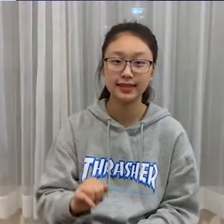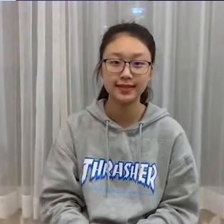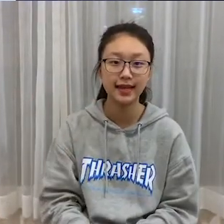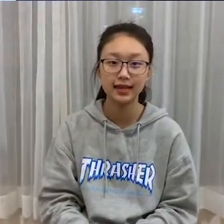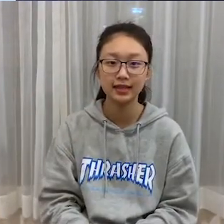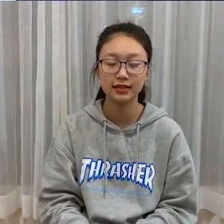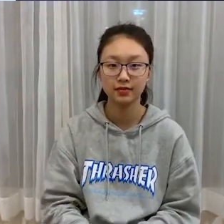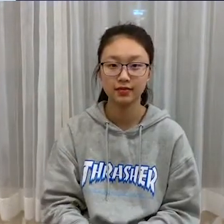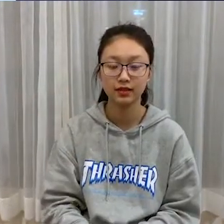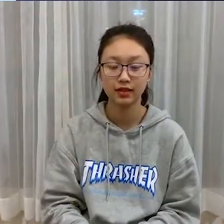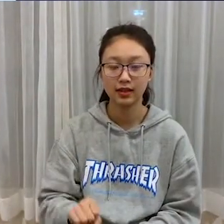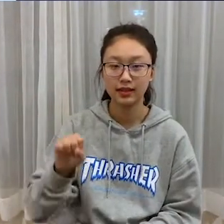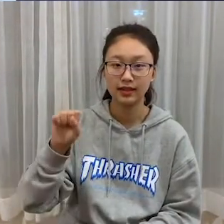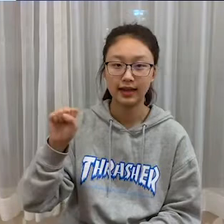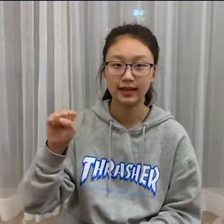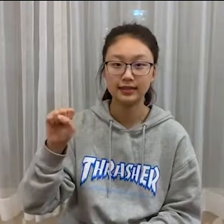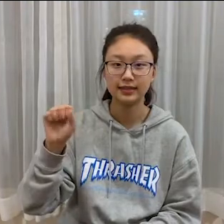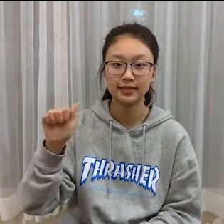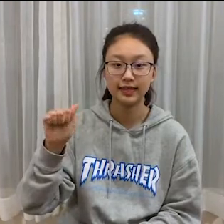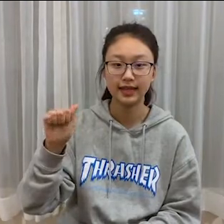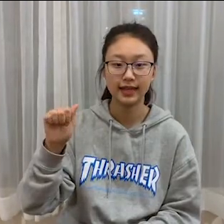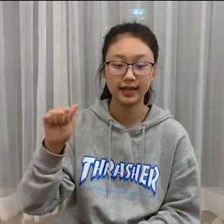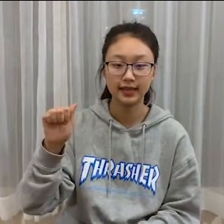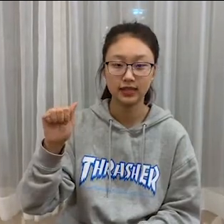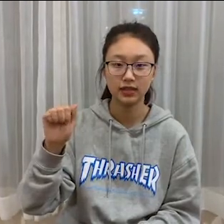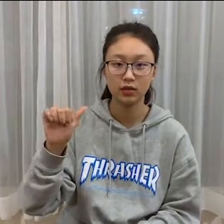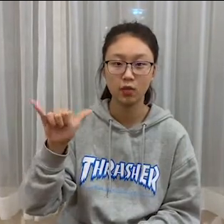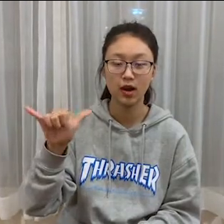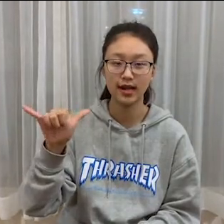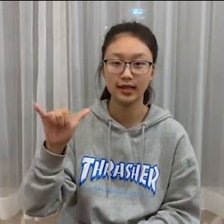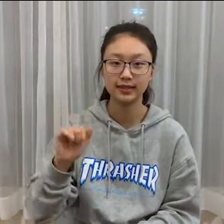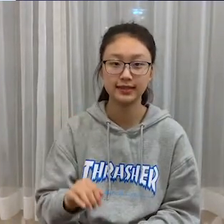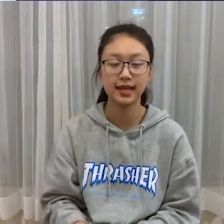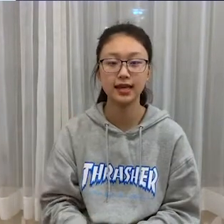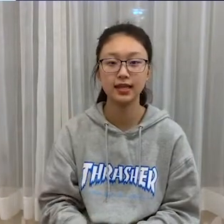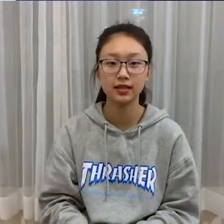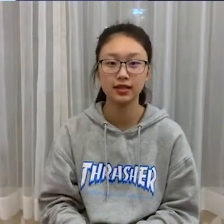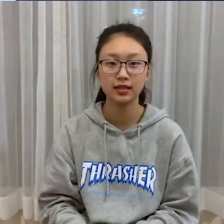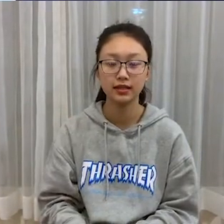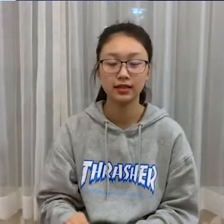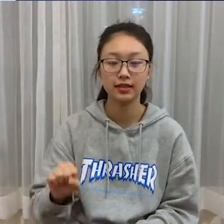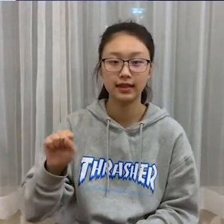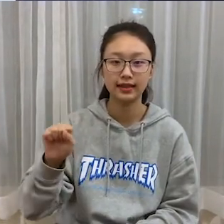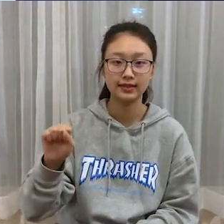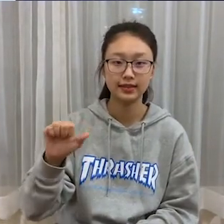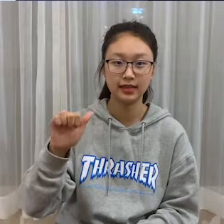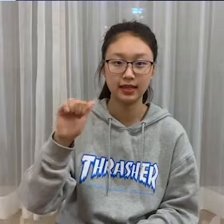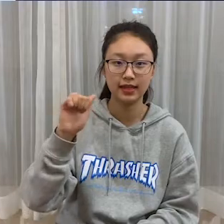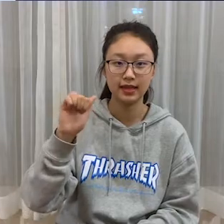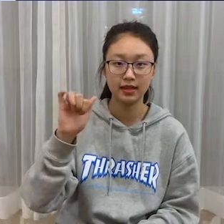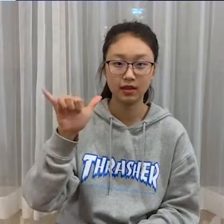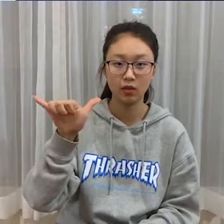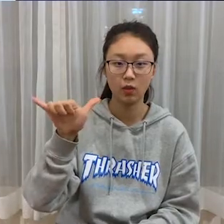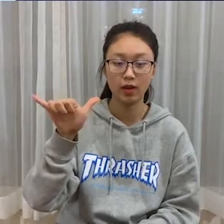or to explain, also to persuade. For example, Shuo Fu, it can also mean to criticize or